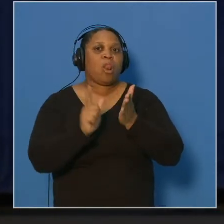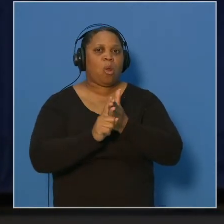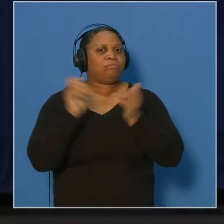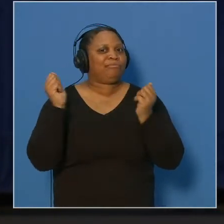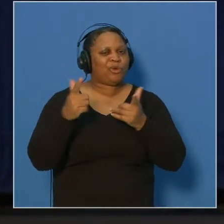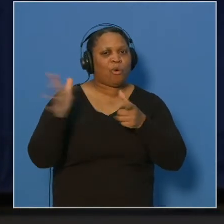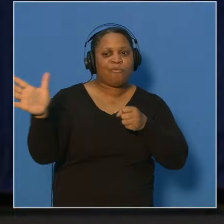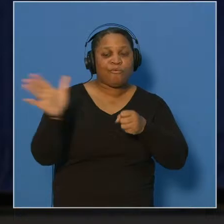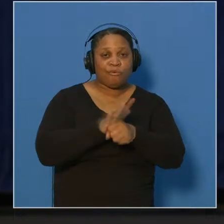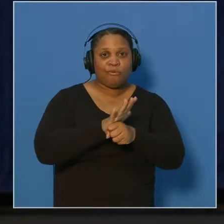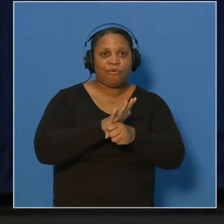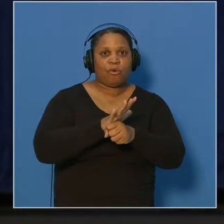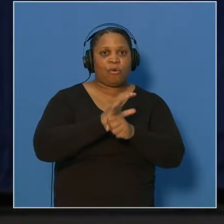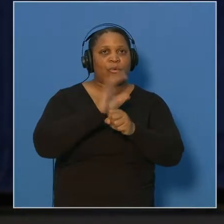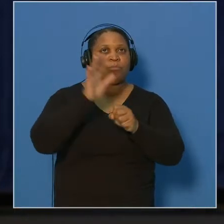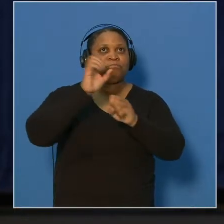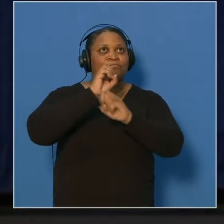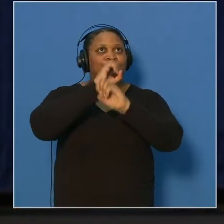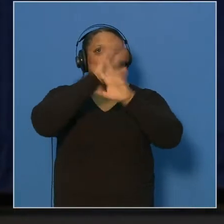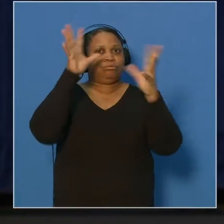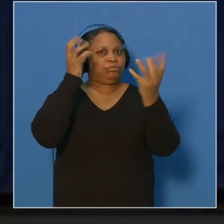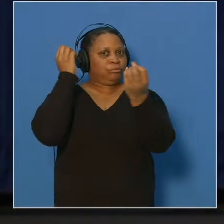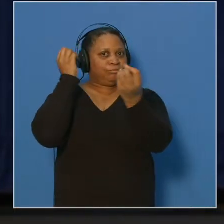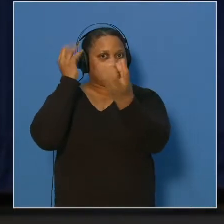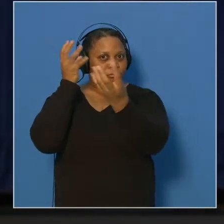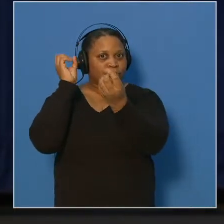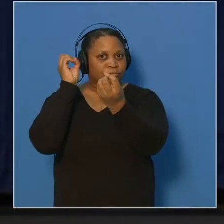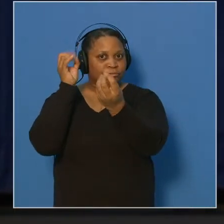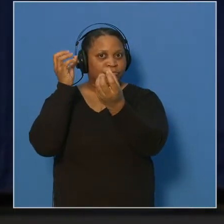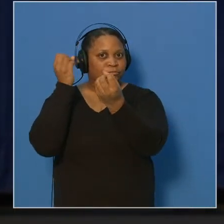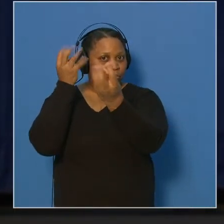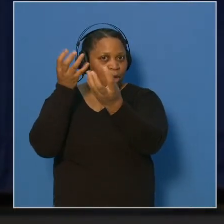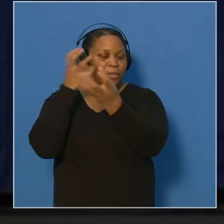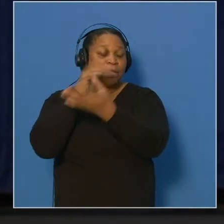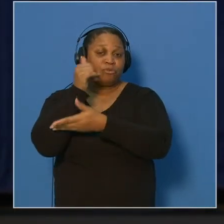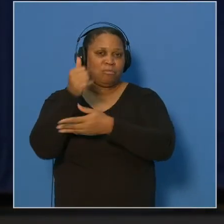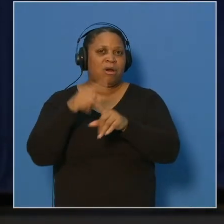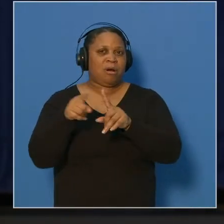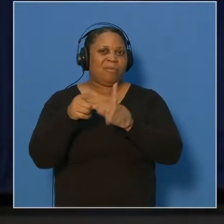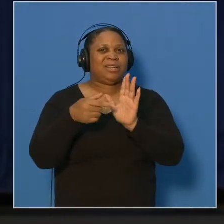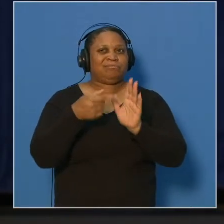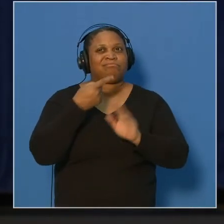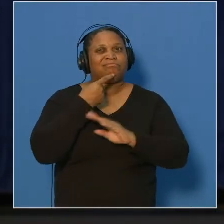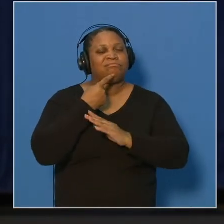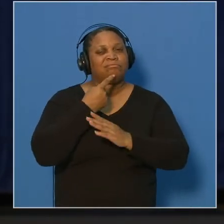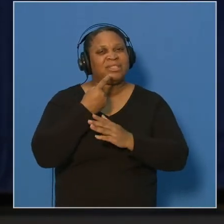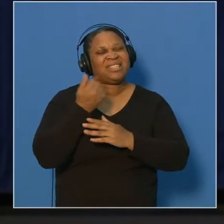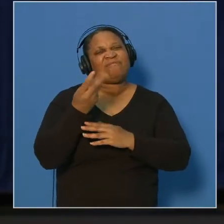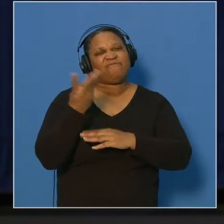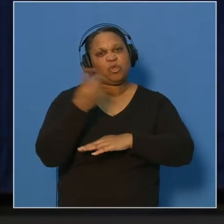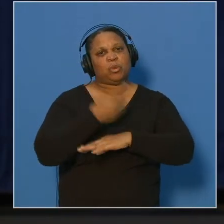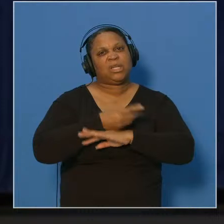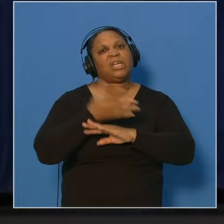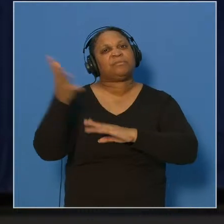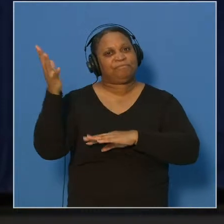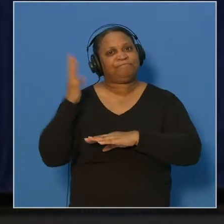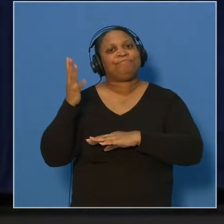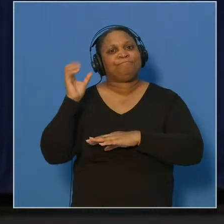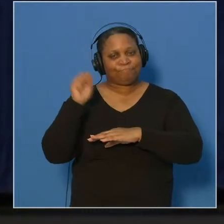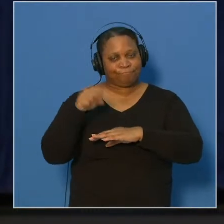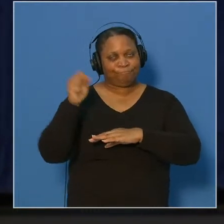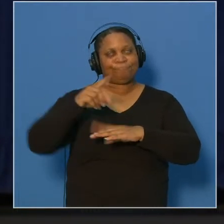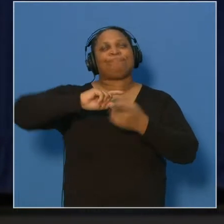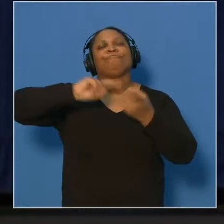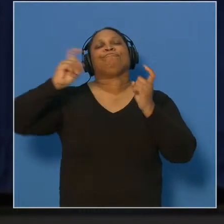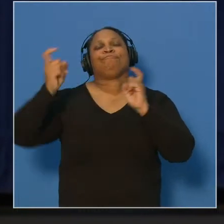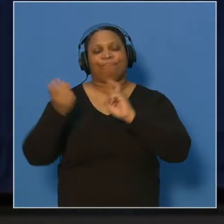a full and complete update tomorrow. But as I have indicated over the last 2 days, there will be some changes.